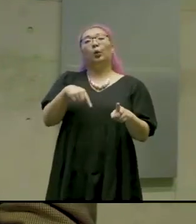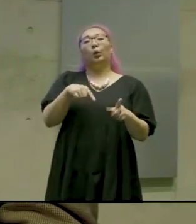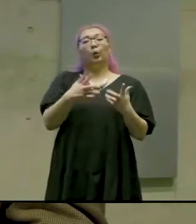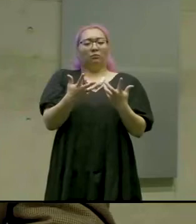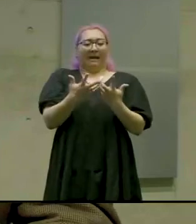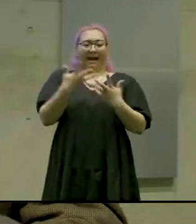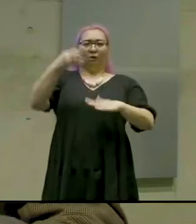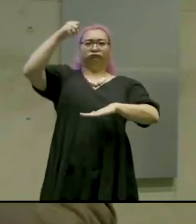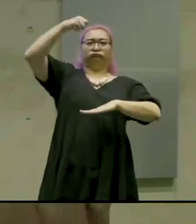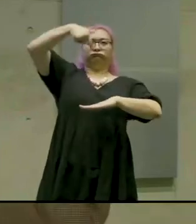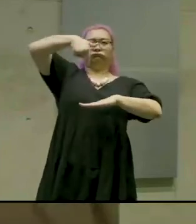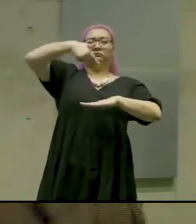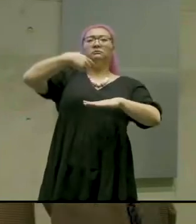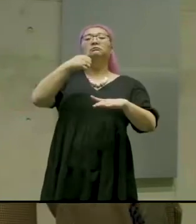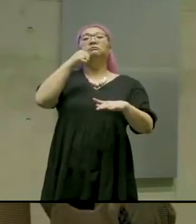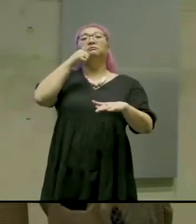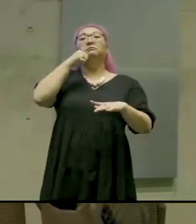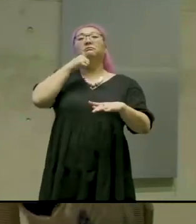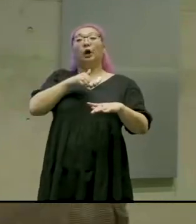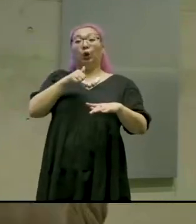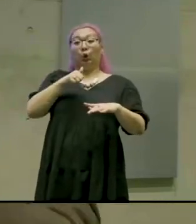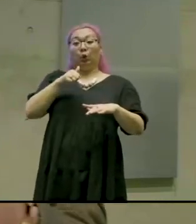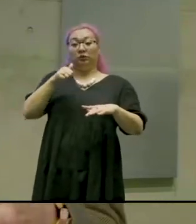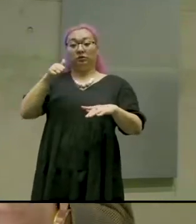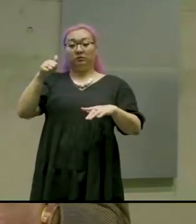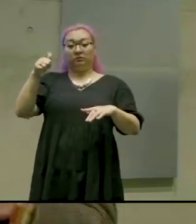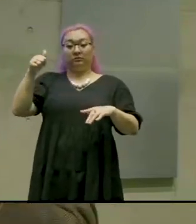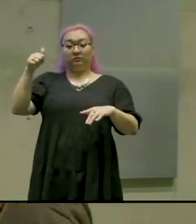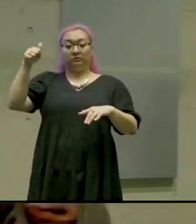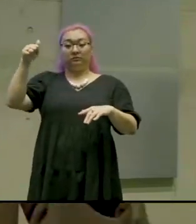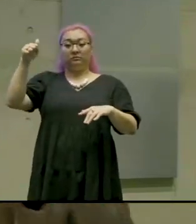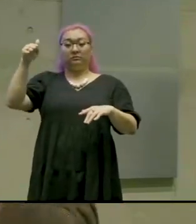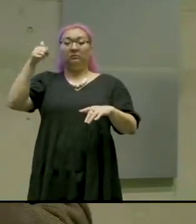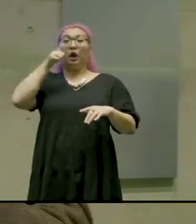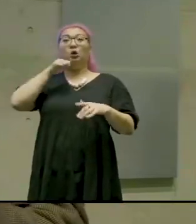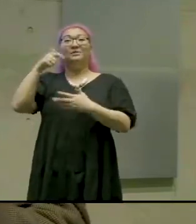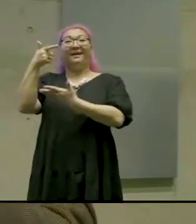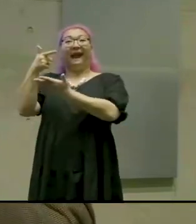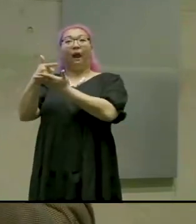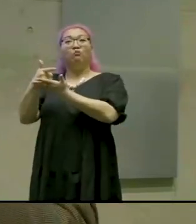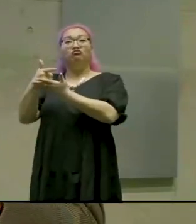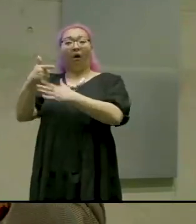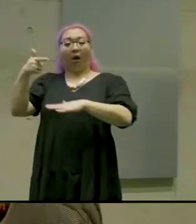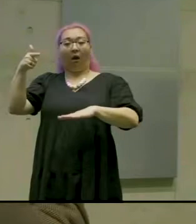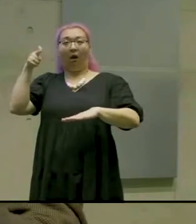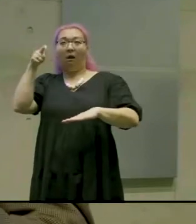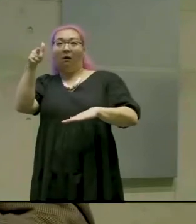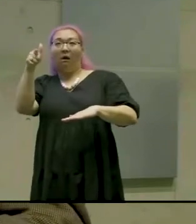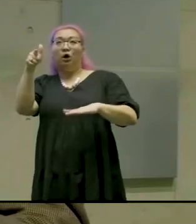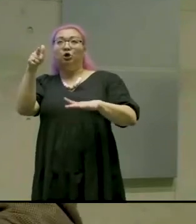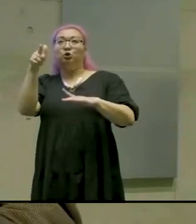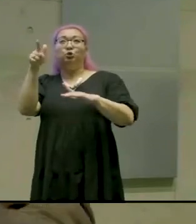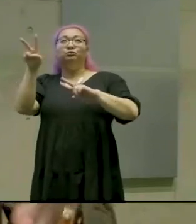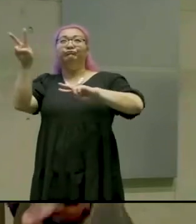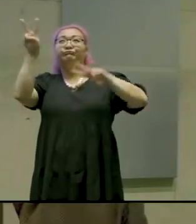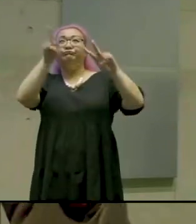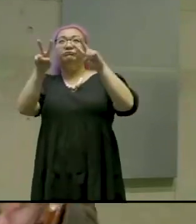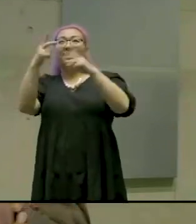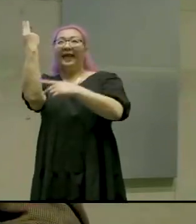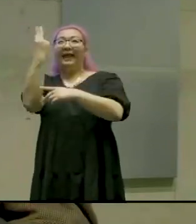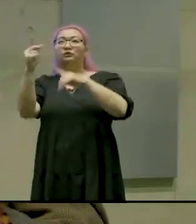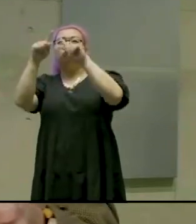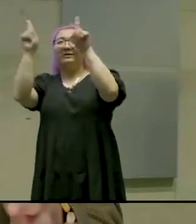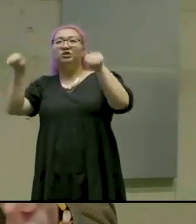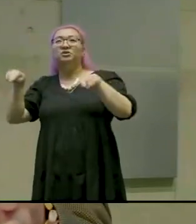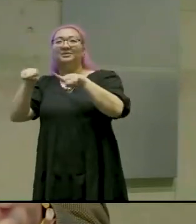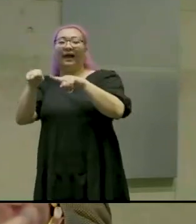image recognition system that detects like the illustrations, and I made a projection mapping on the other page to project like